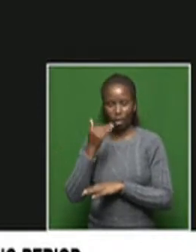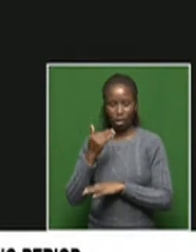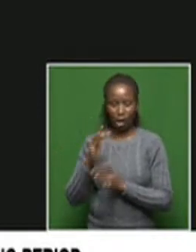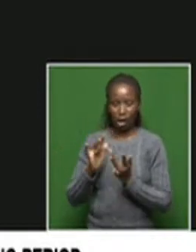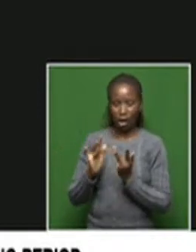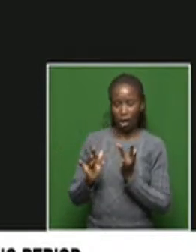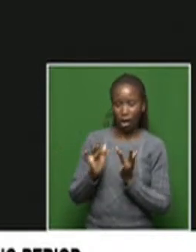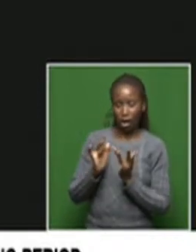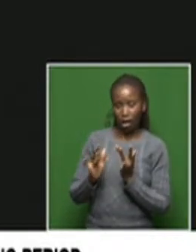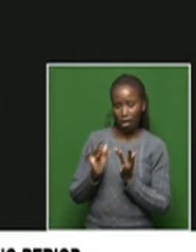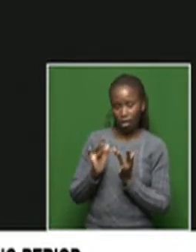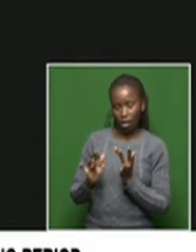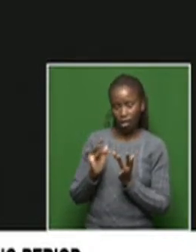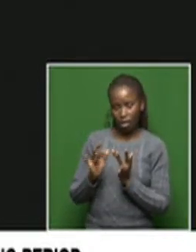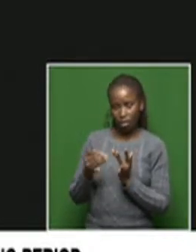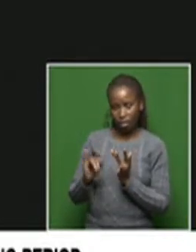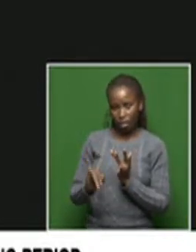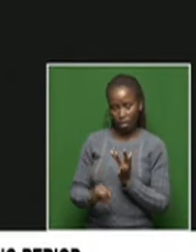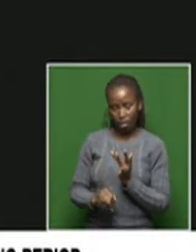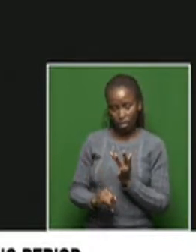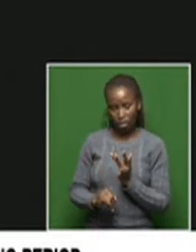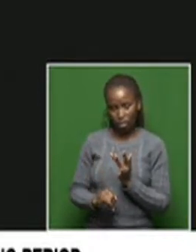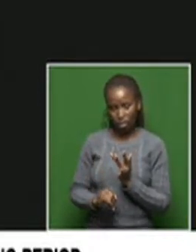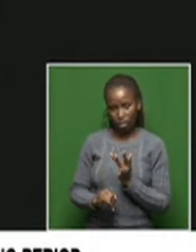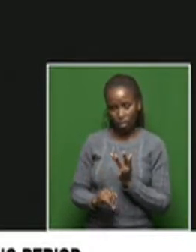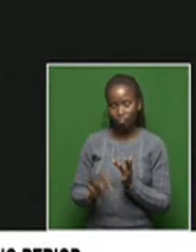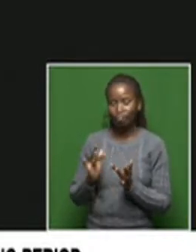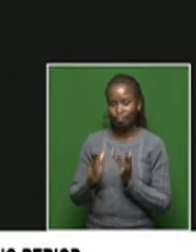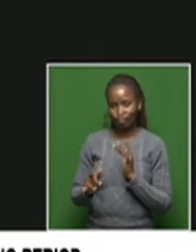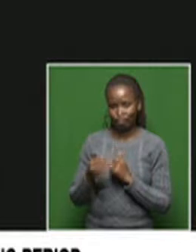okay. Dr. Vanzi, apologies.